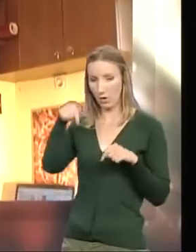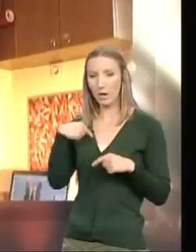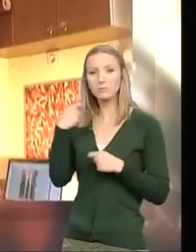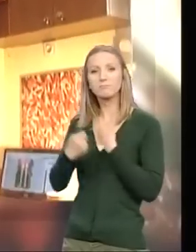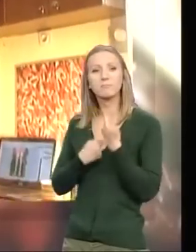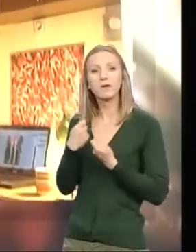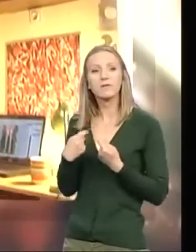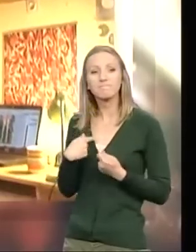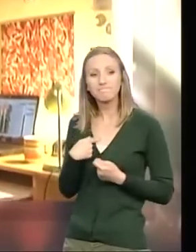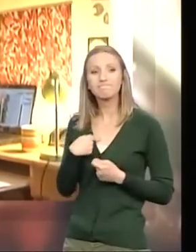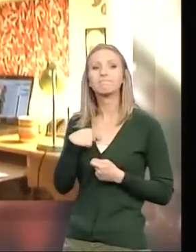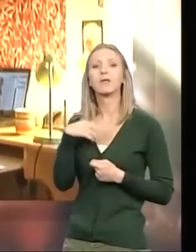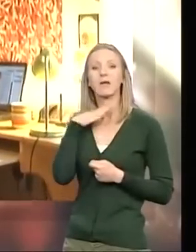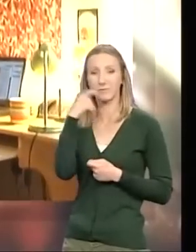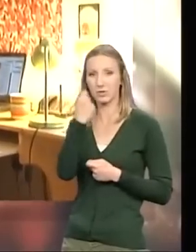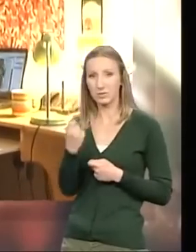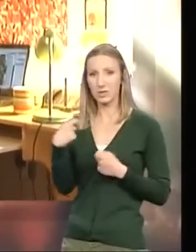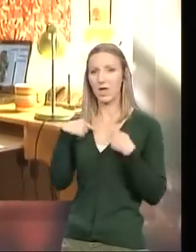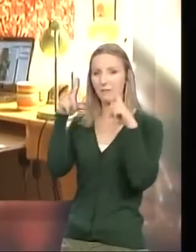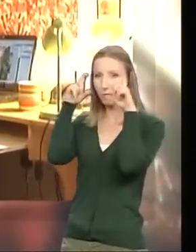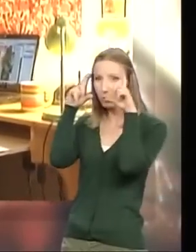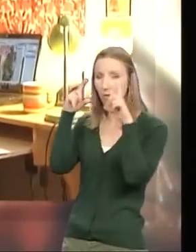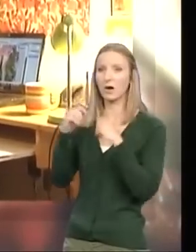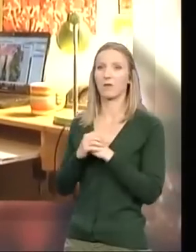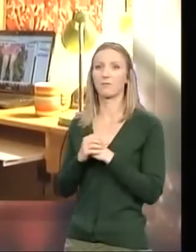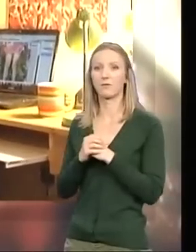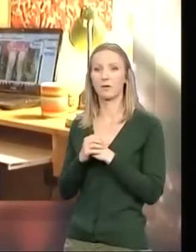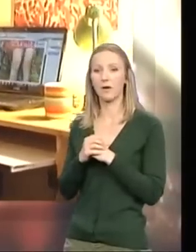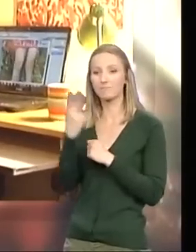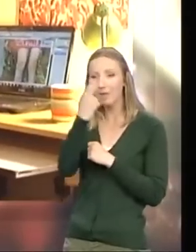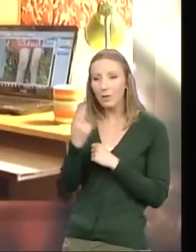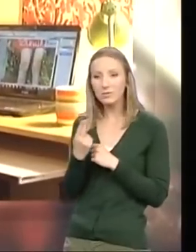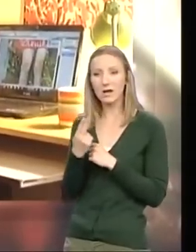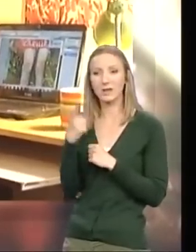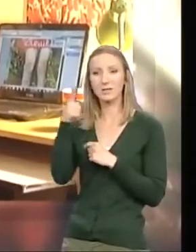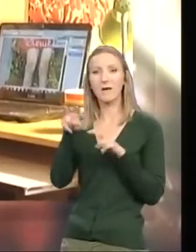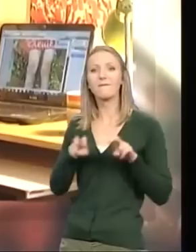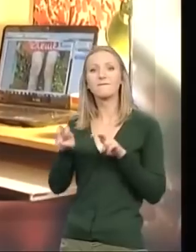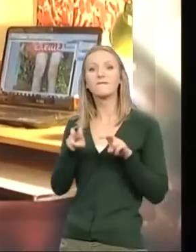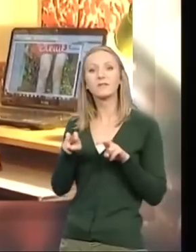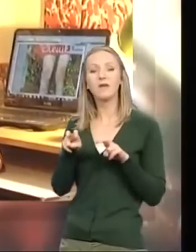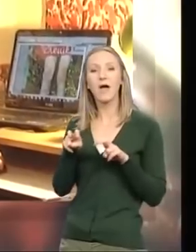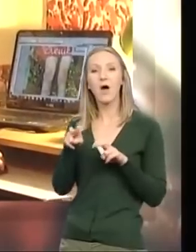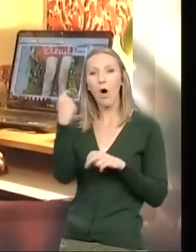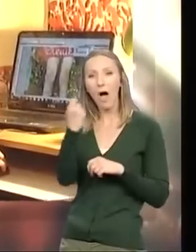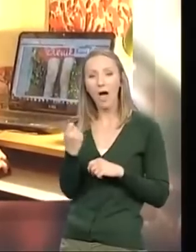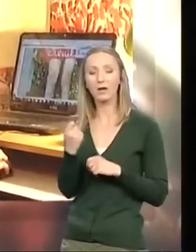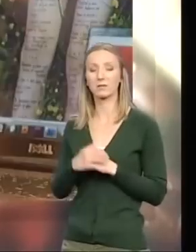work with graphic design, photography, illustration, video art, and other